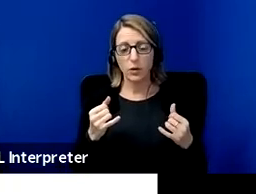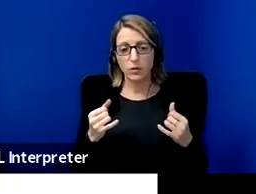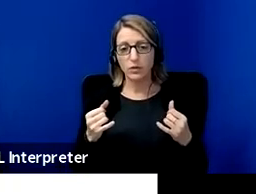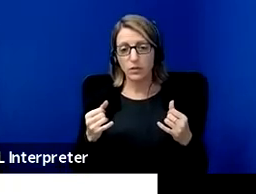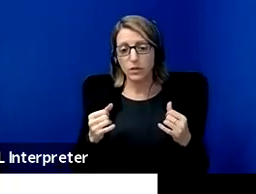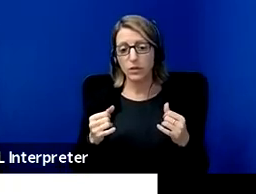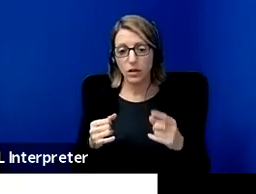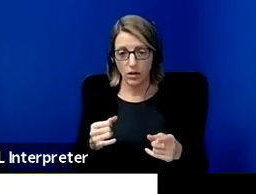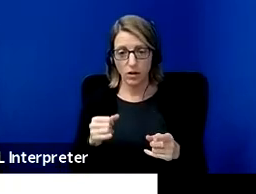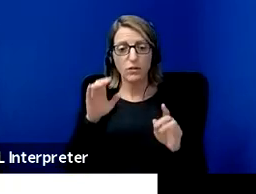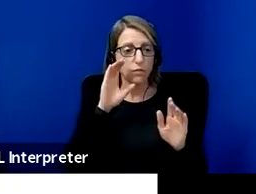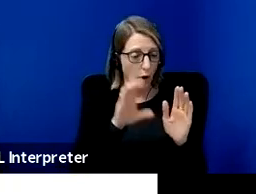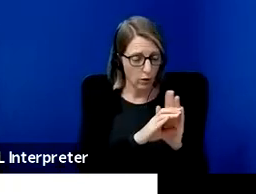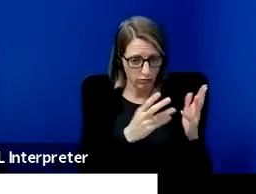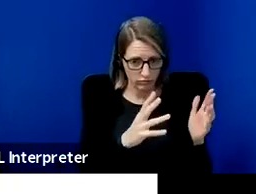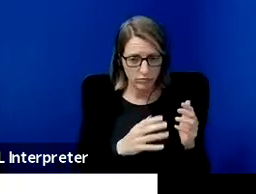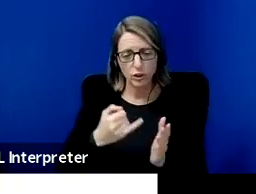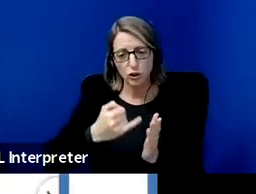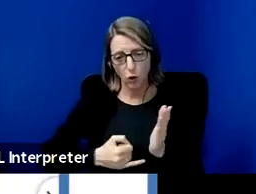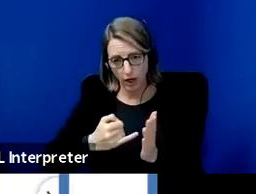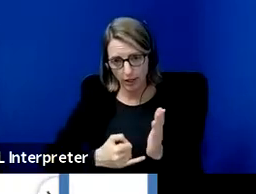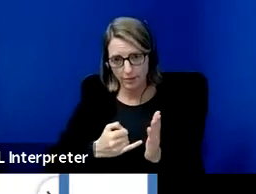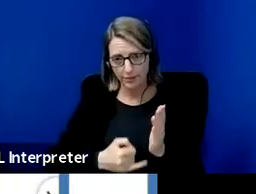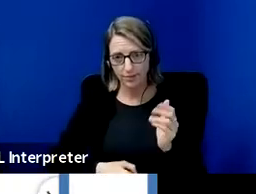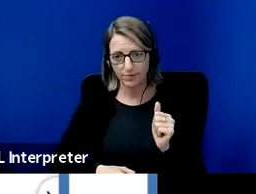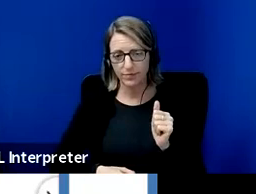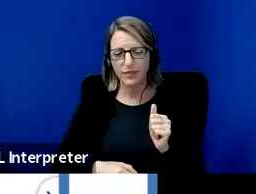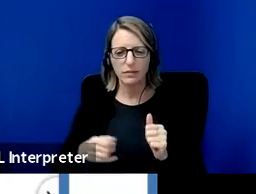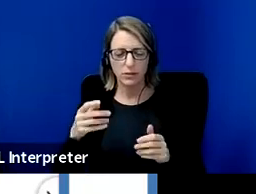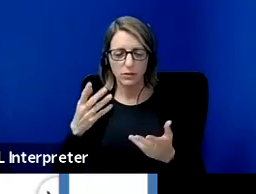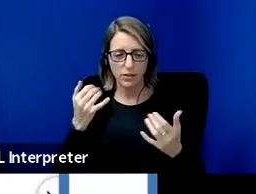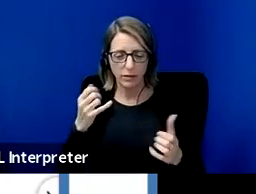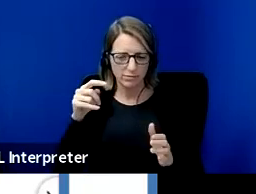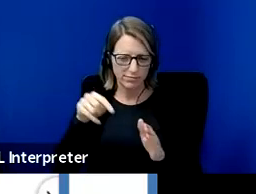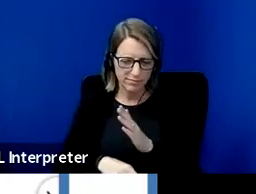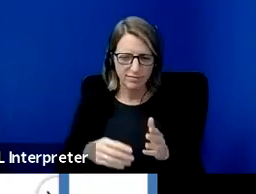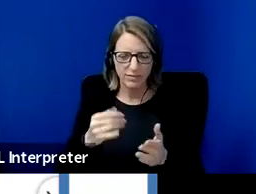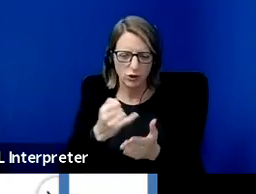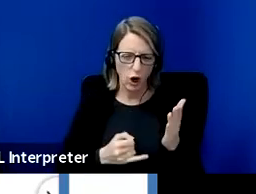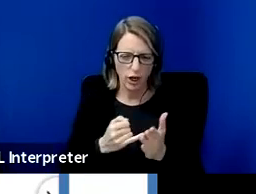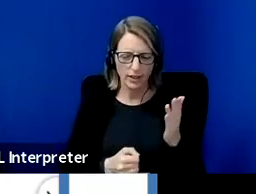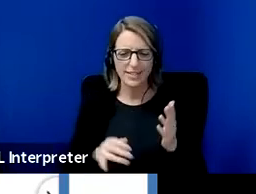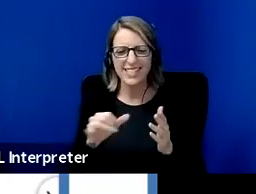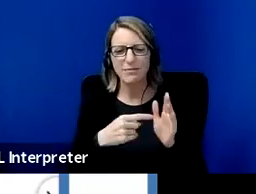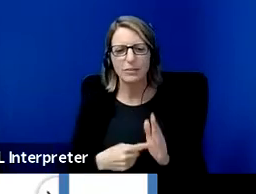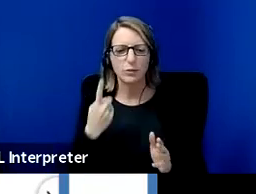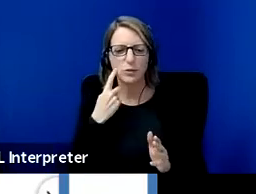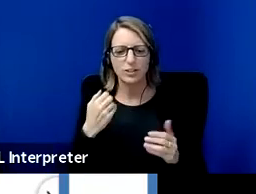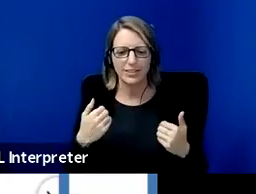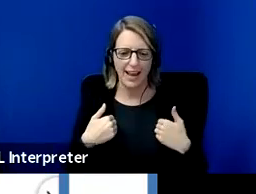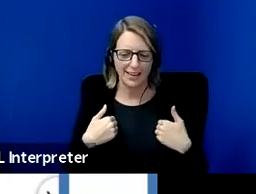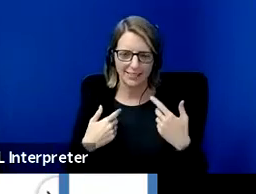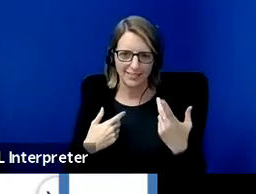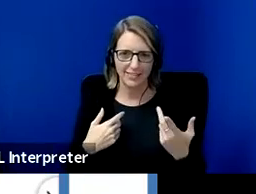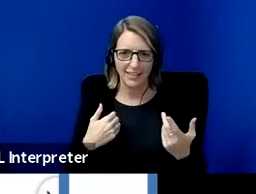You'll notice it gives options and shows kind of what drawing does, but let's look deeper into drawing. It's the same features we just had. I